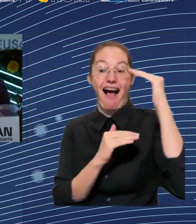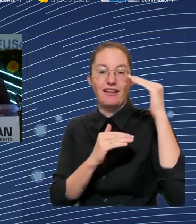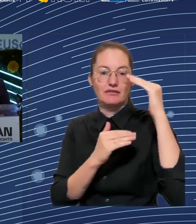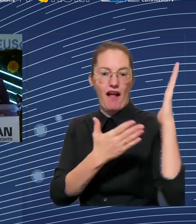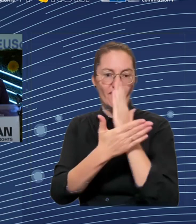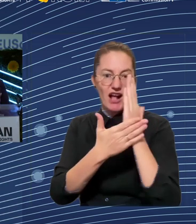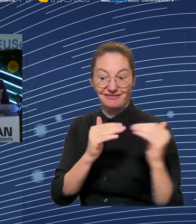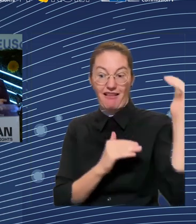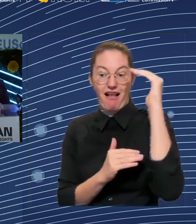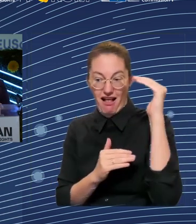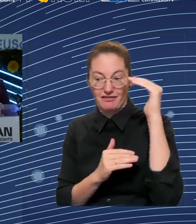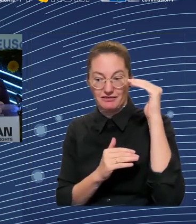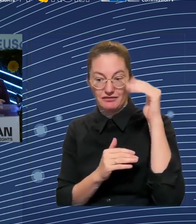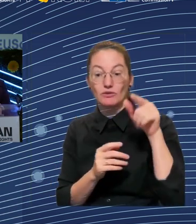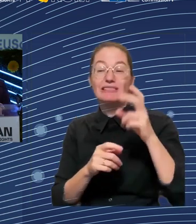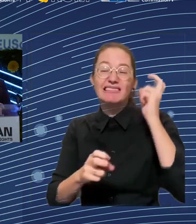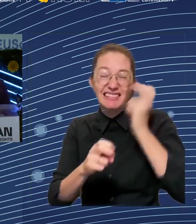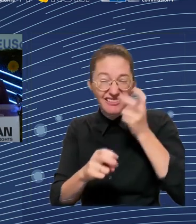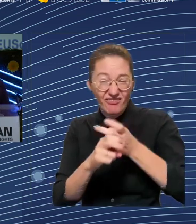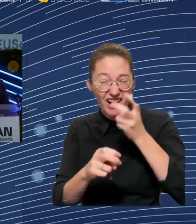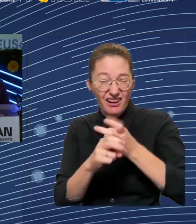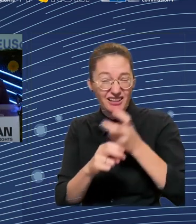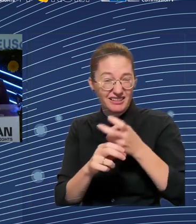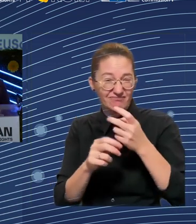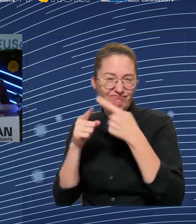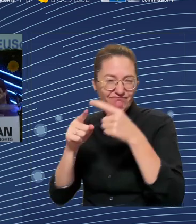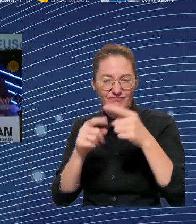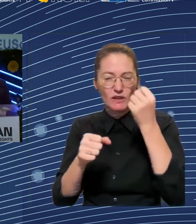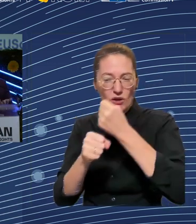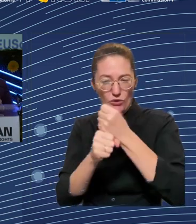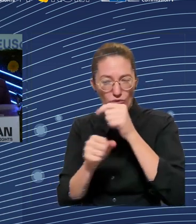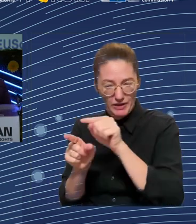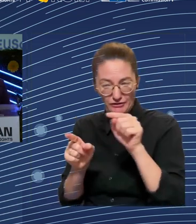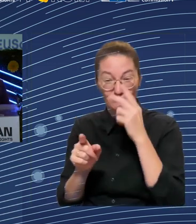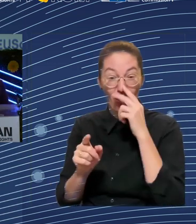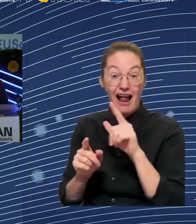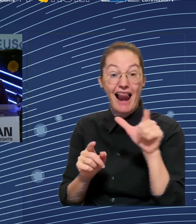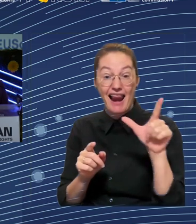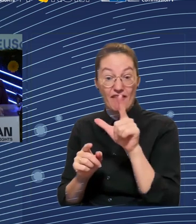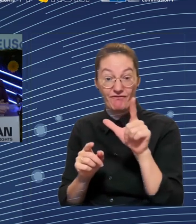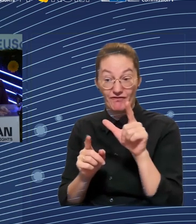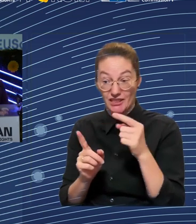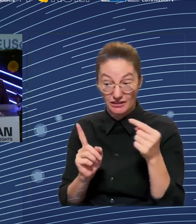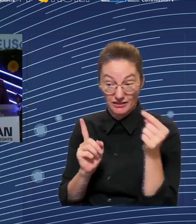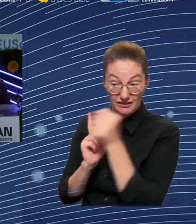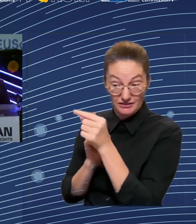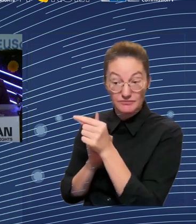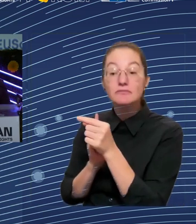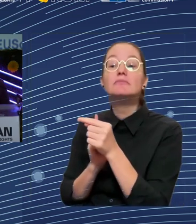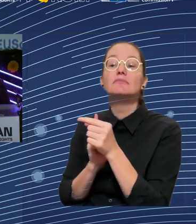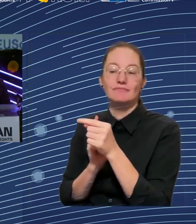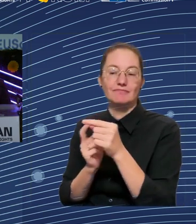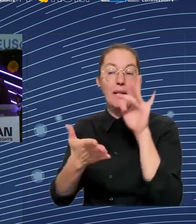as the sectors of social and residential care, as well as security and services to building activities. So in the right